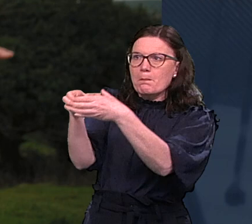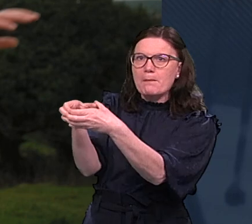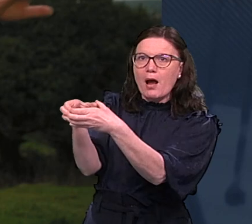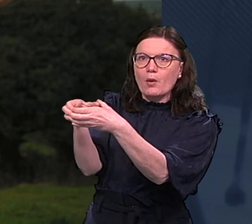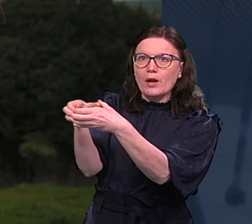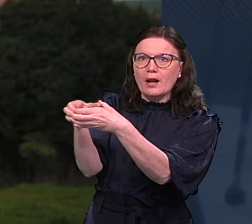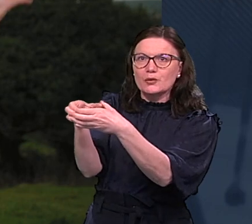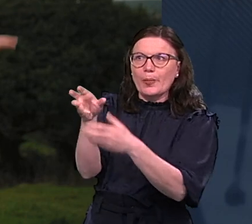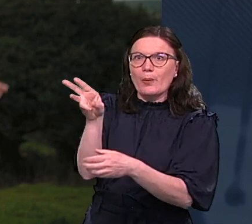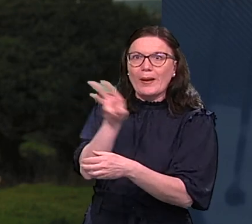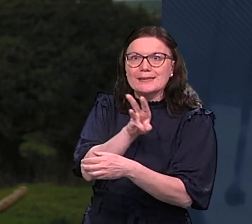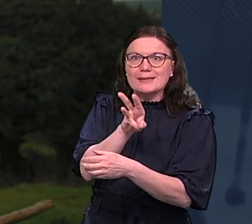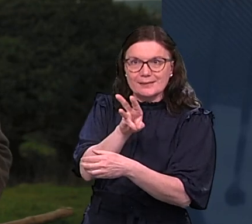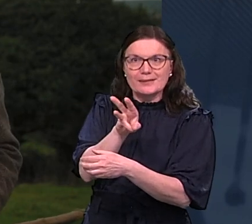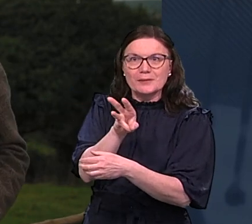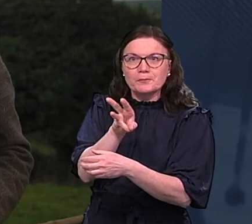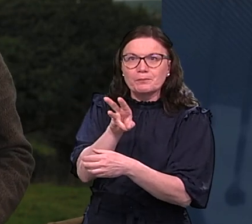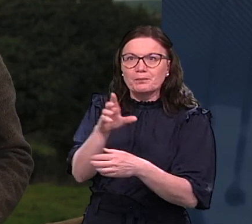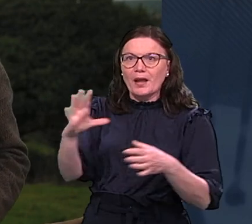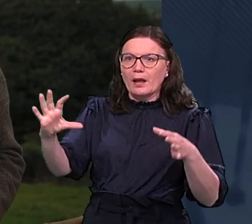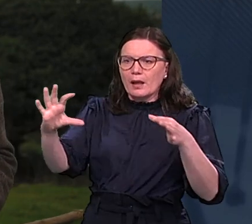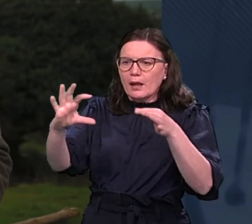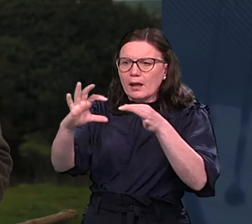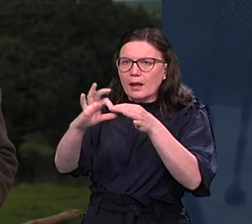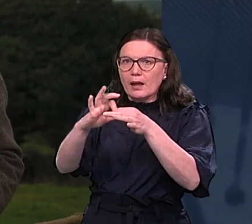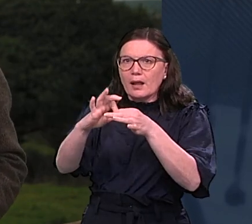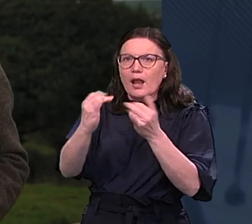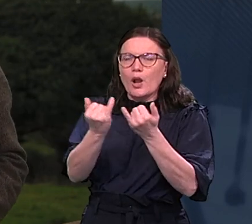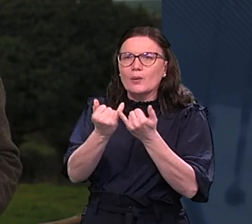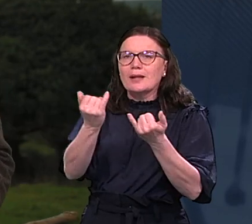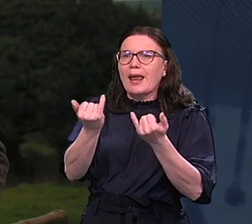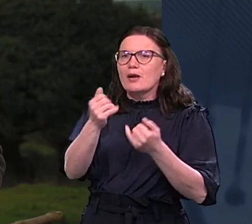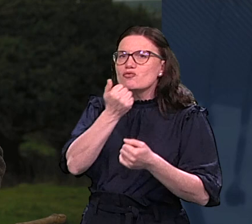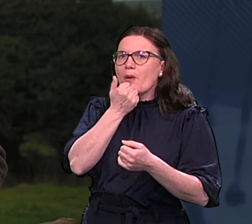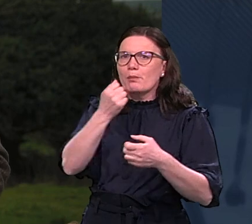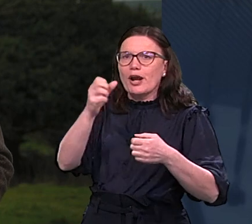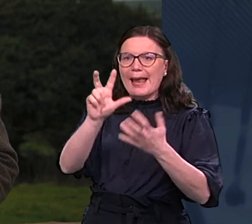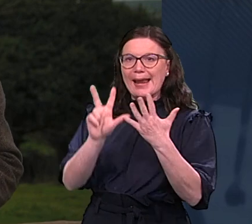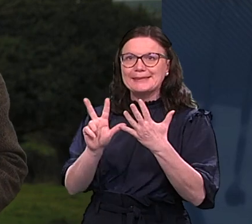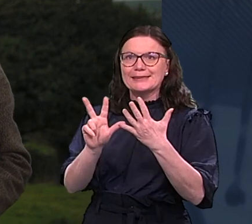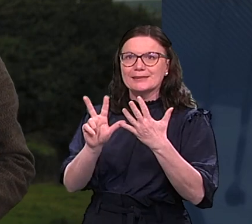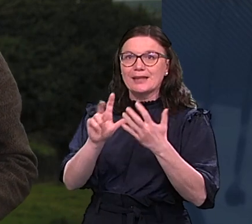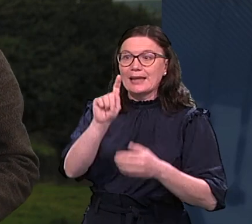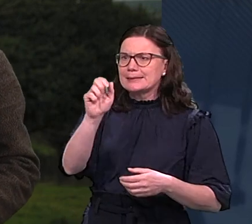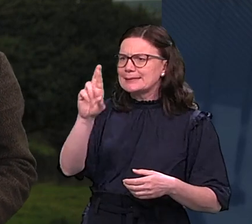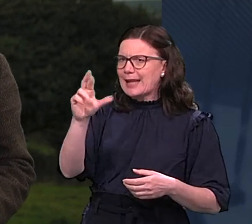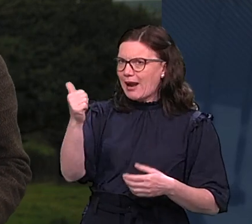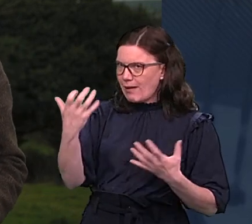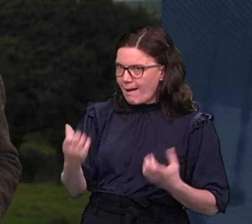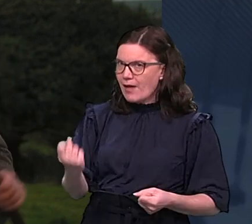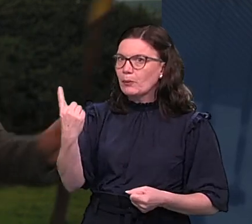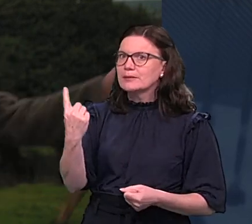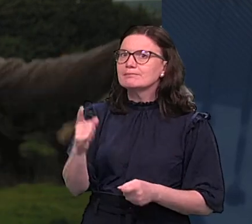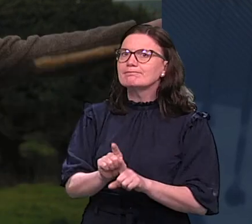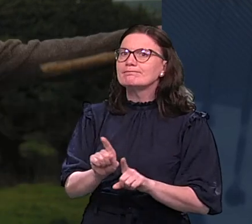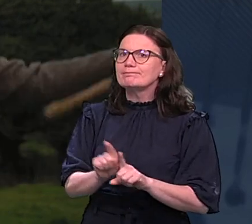the western sector, is just there. And they're conjoined, the figure of eight. Tara is conjoined ring fort. Each of the